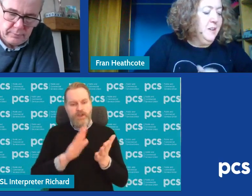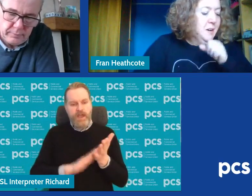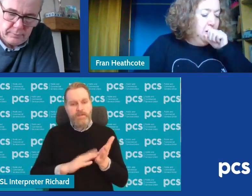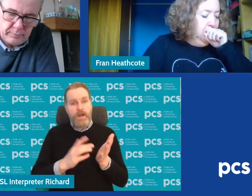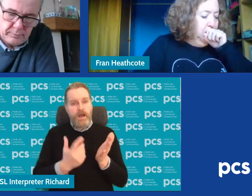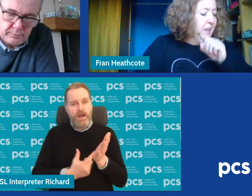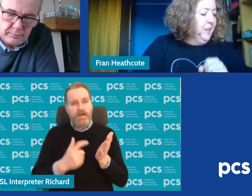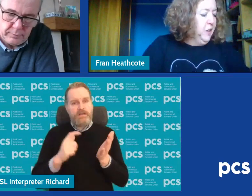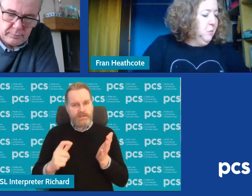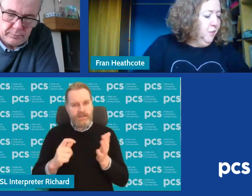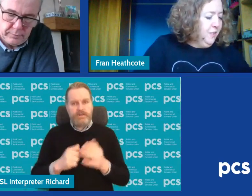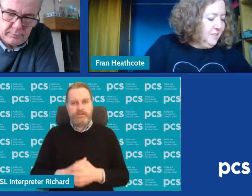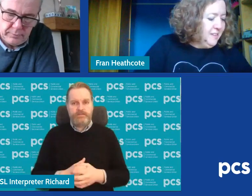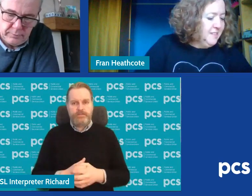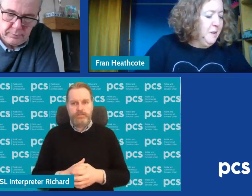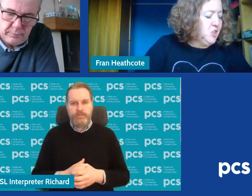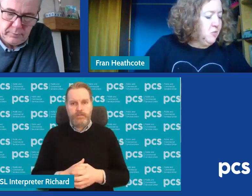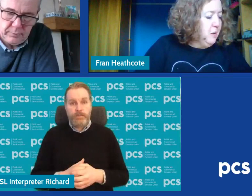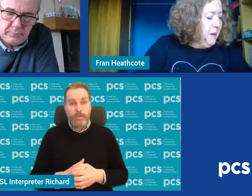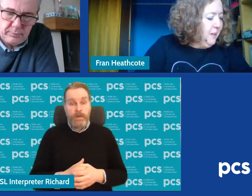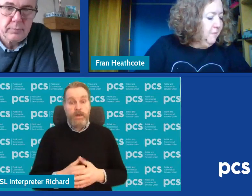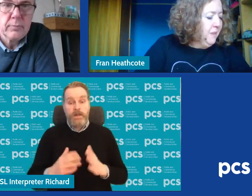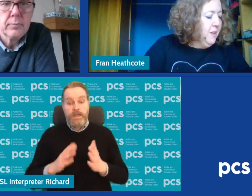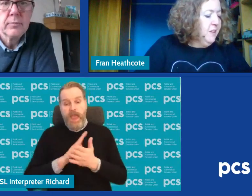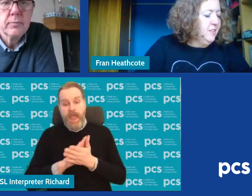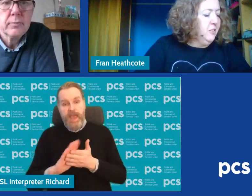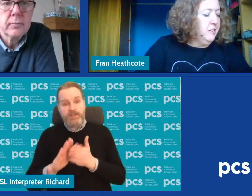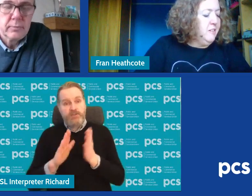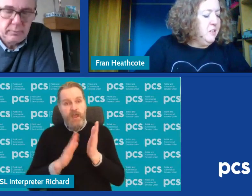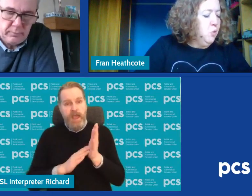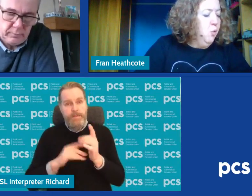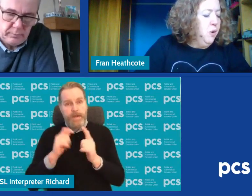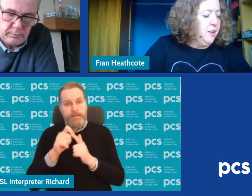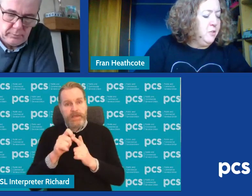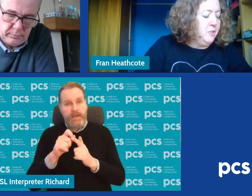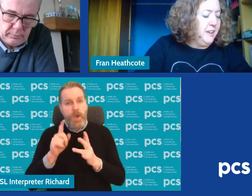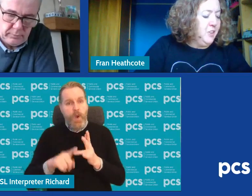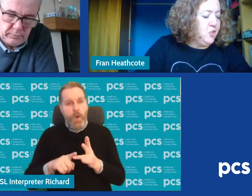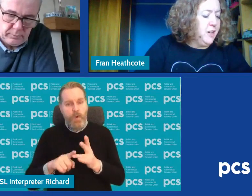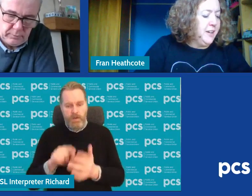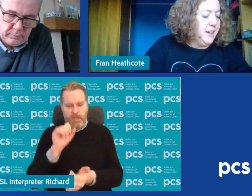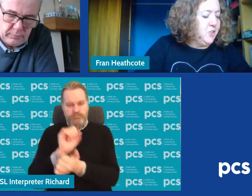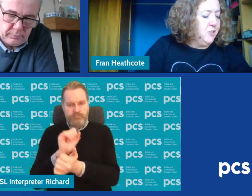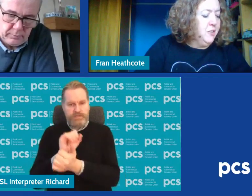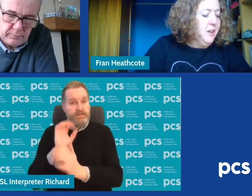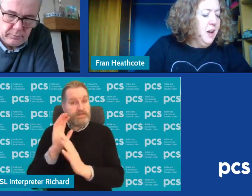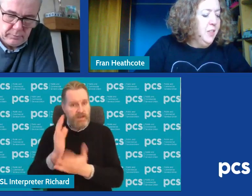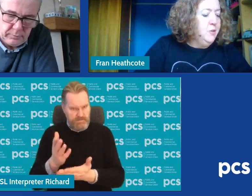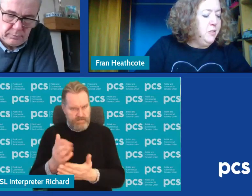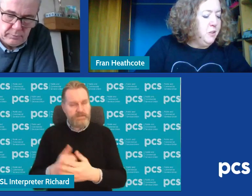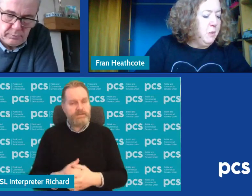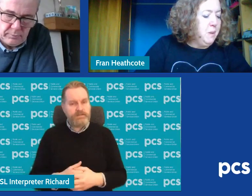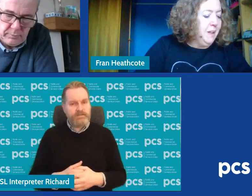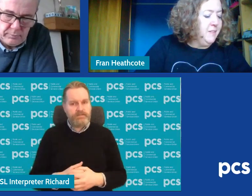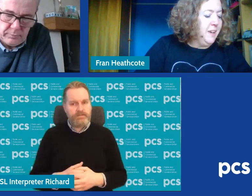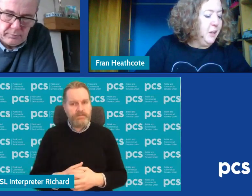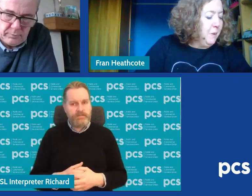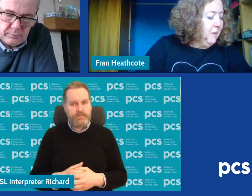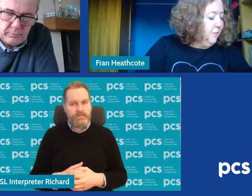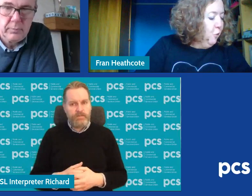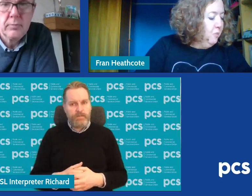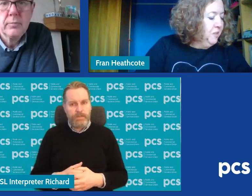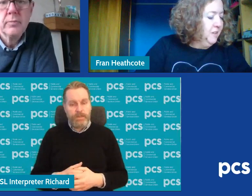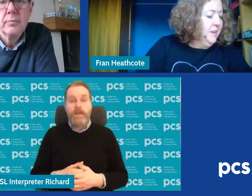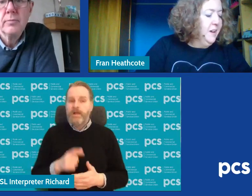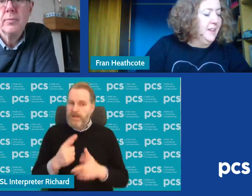branches in the Home Office. Let's smash the reballot. Solidarity to all workers who are taking strike action and those in the reballot to get your